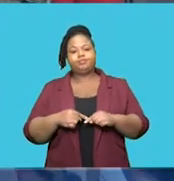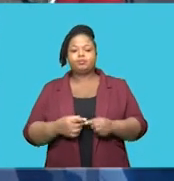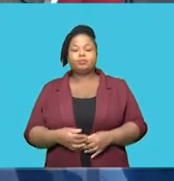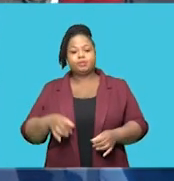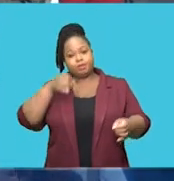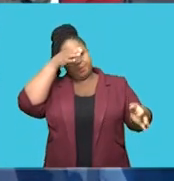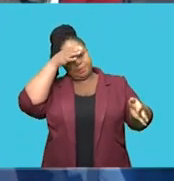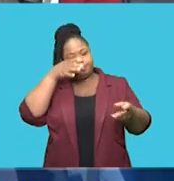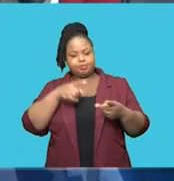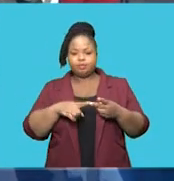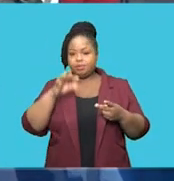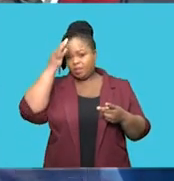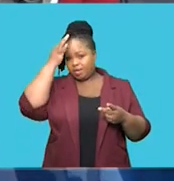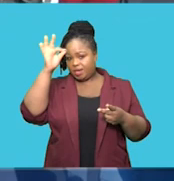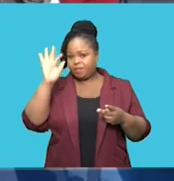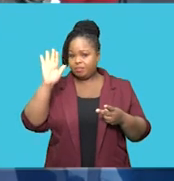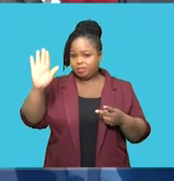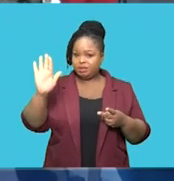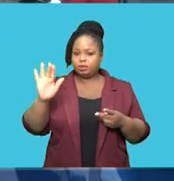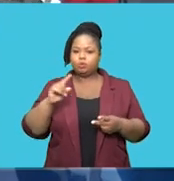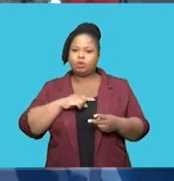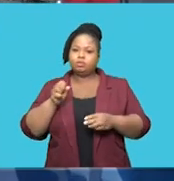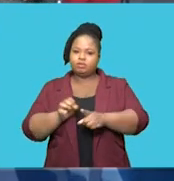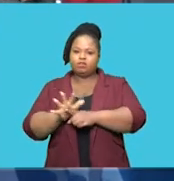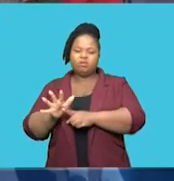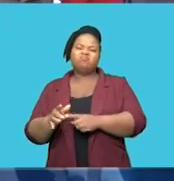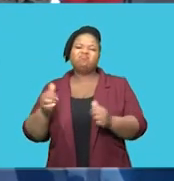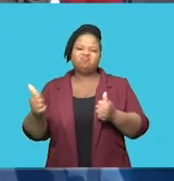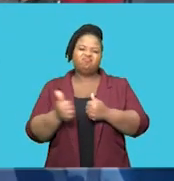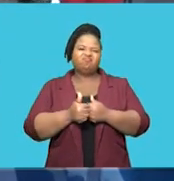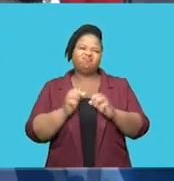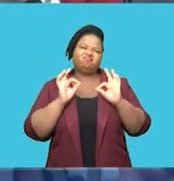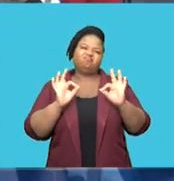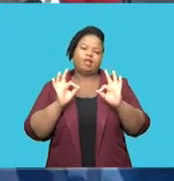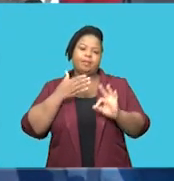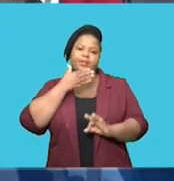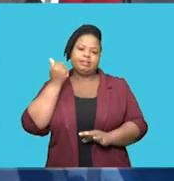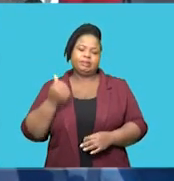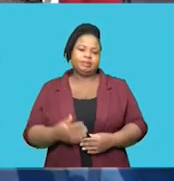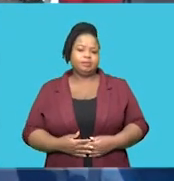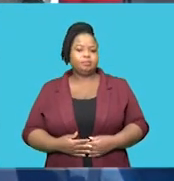expertise, government bringing in the muscle, the influence, I think it's a match made in heaven. And